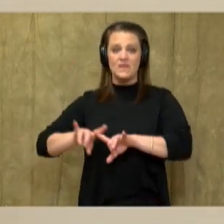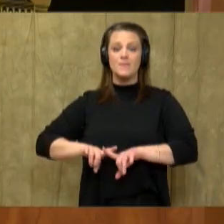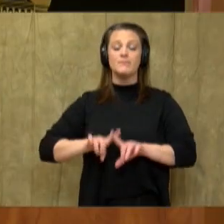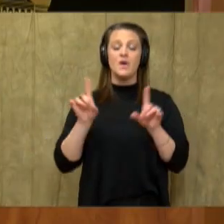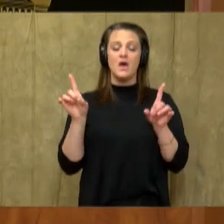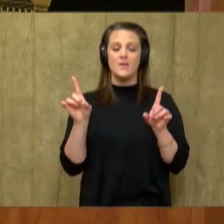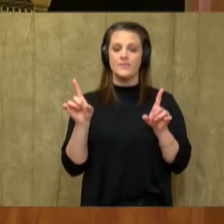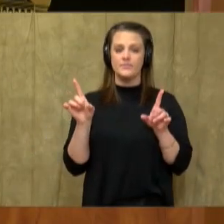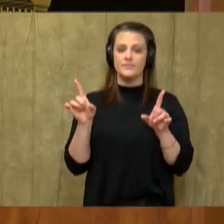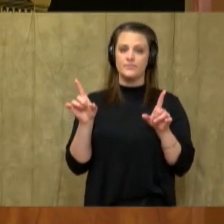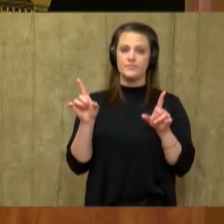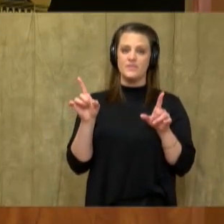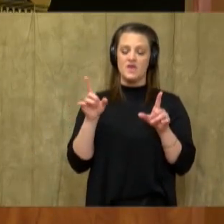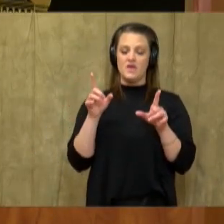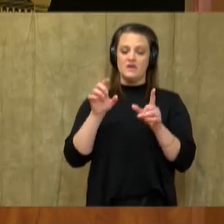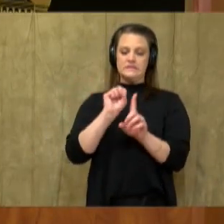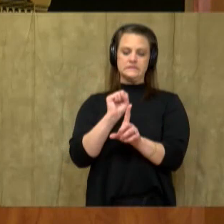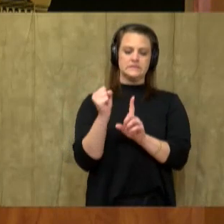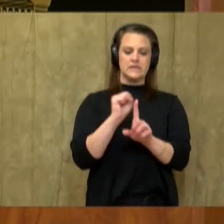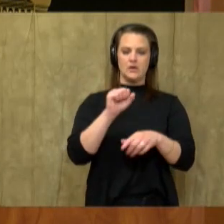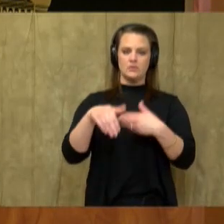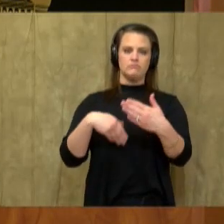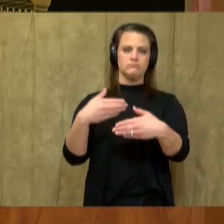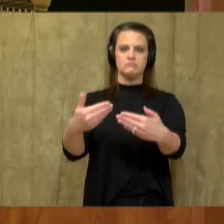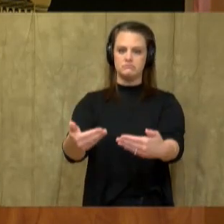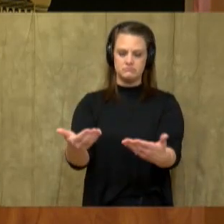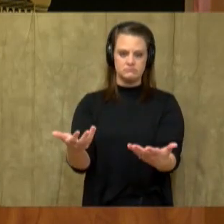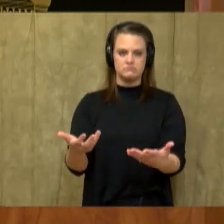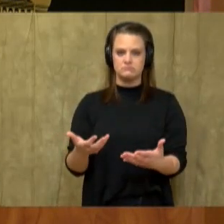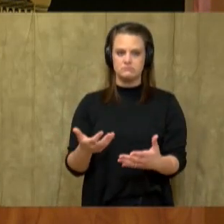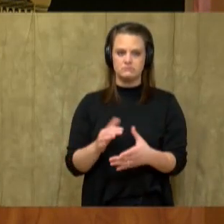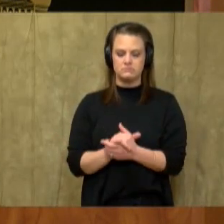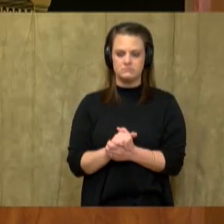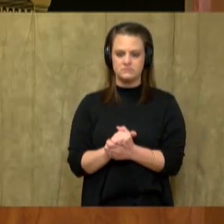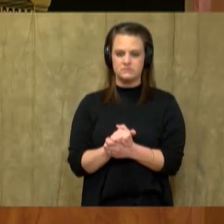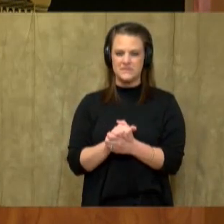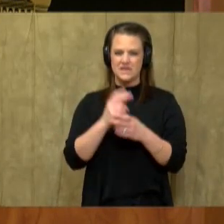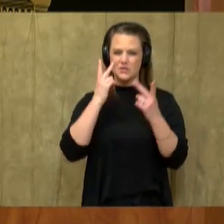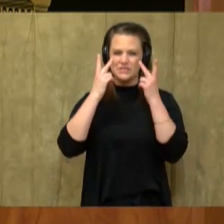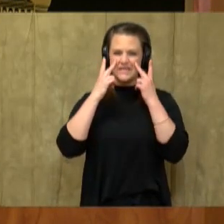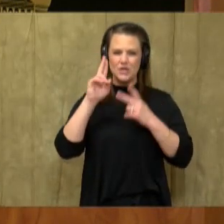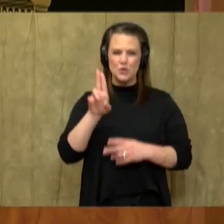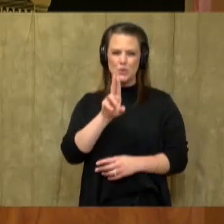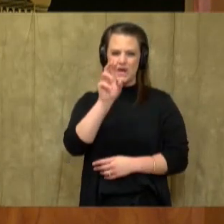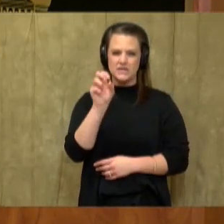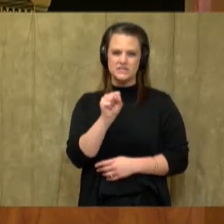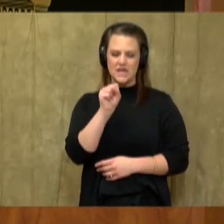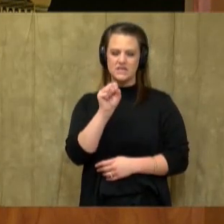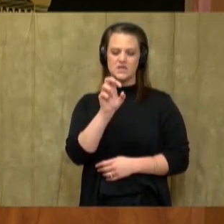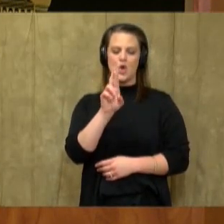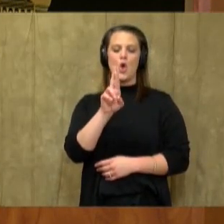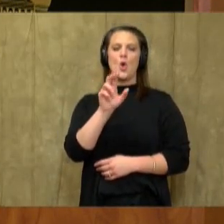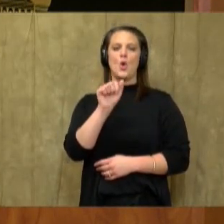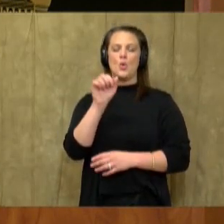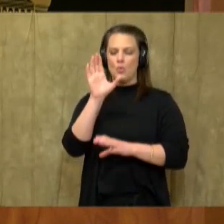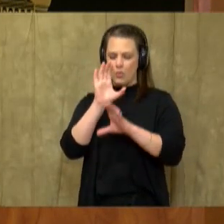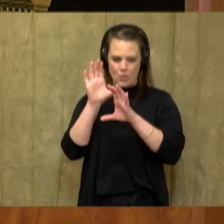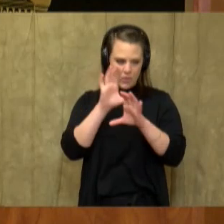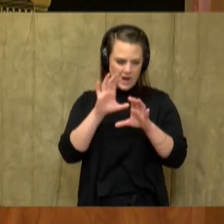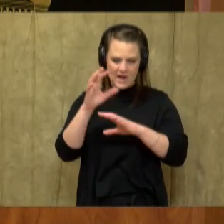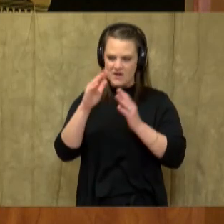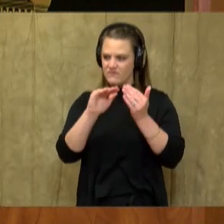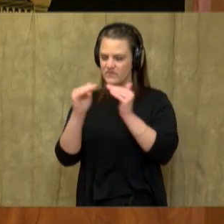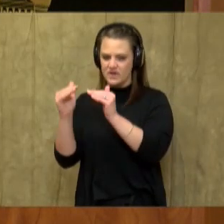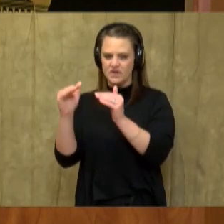However, in this entire scenario, they are seeing the United States raiding villages and destroying